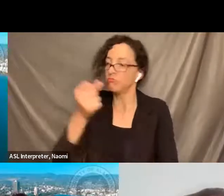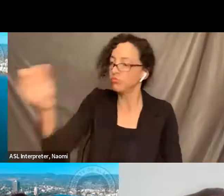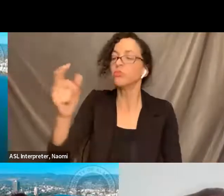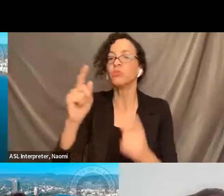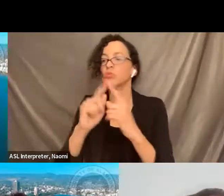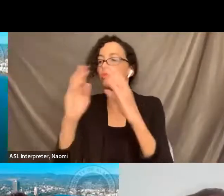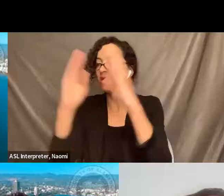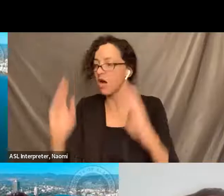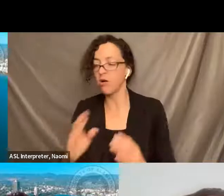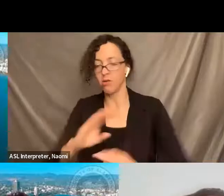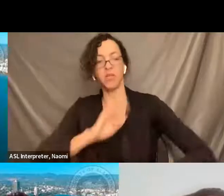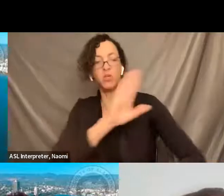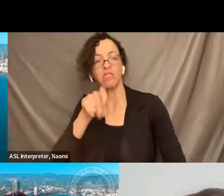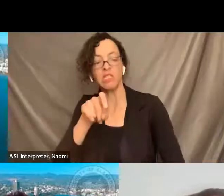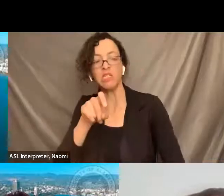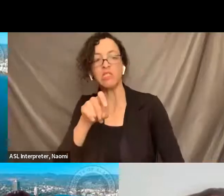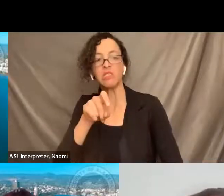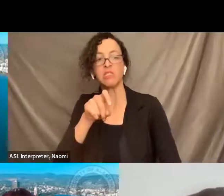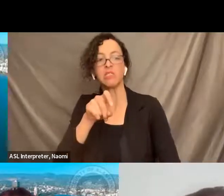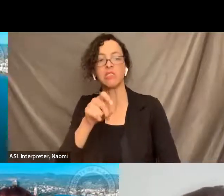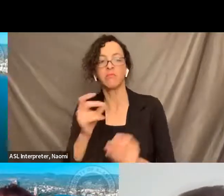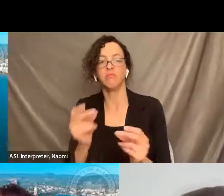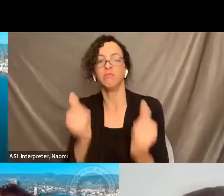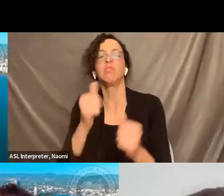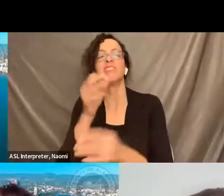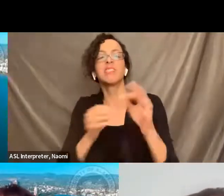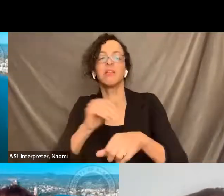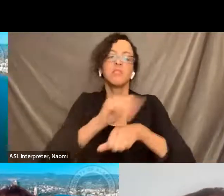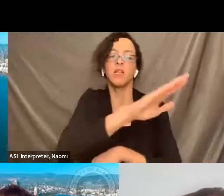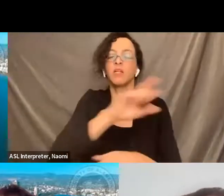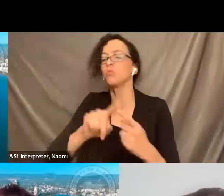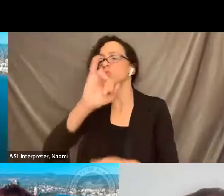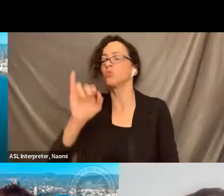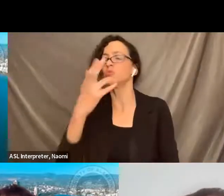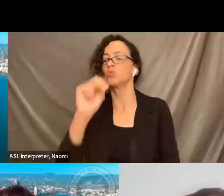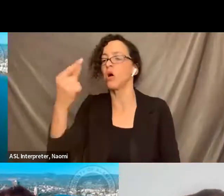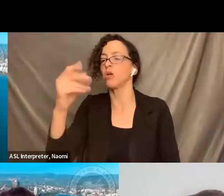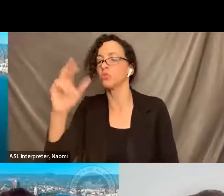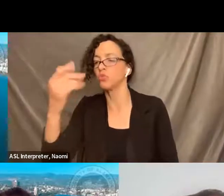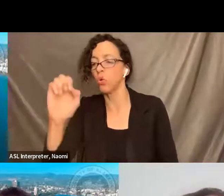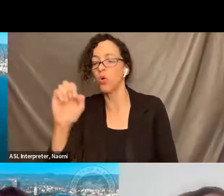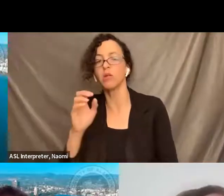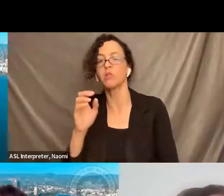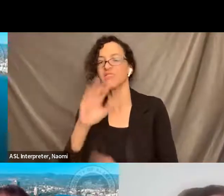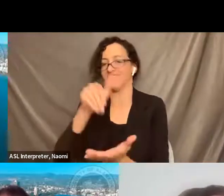John George or to an emergency department. So that's quick and dirty in terms of